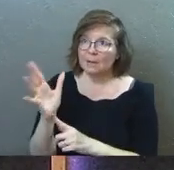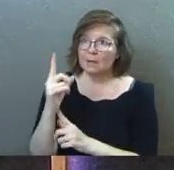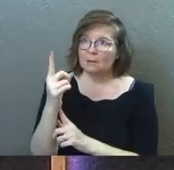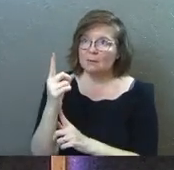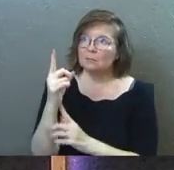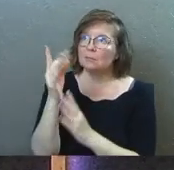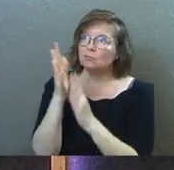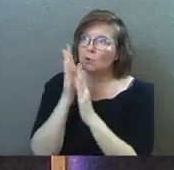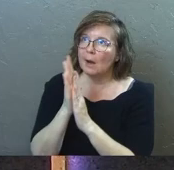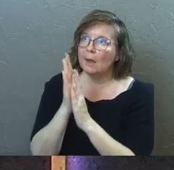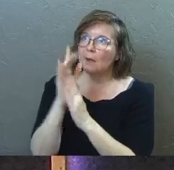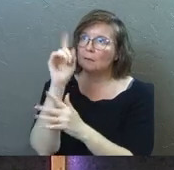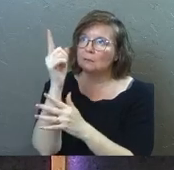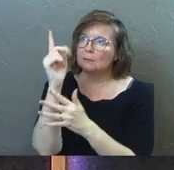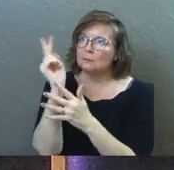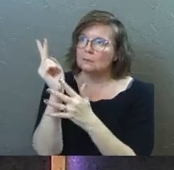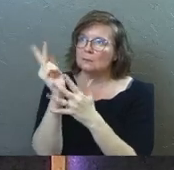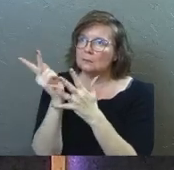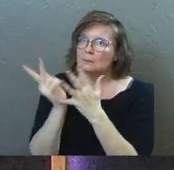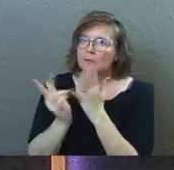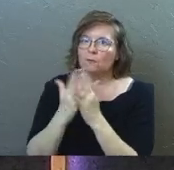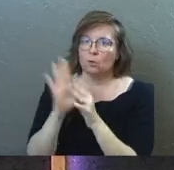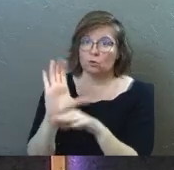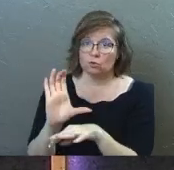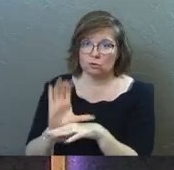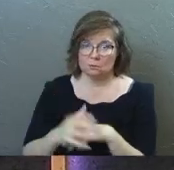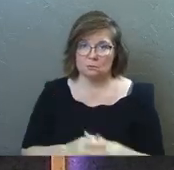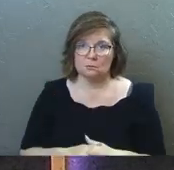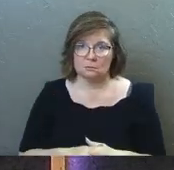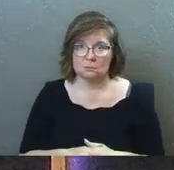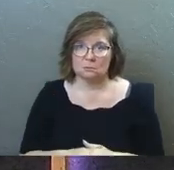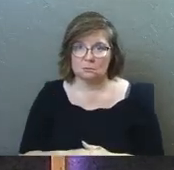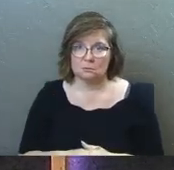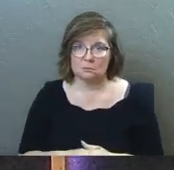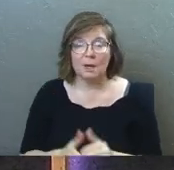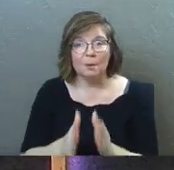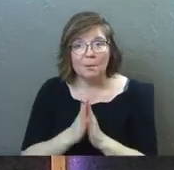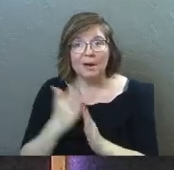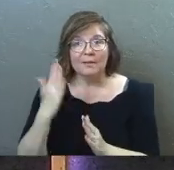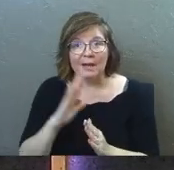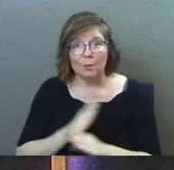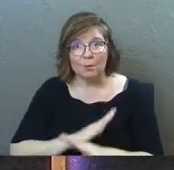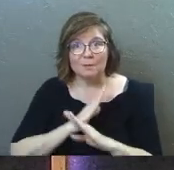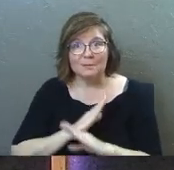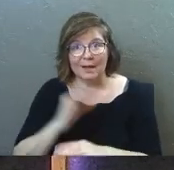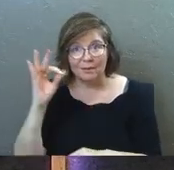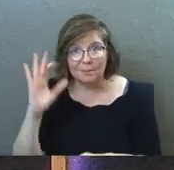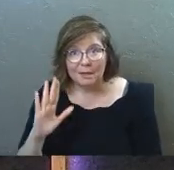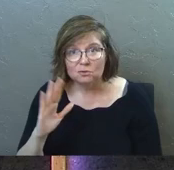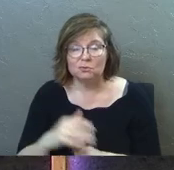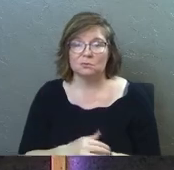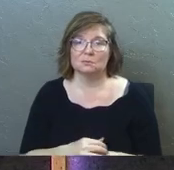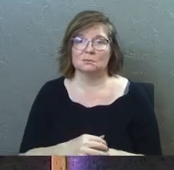one by one, start praying for those churches. Pray that God would protect their